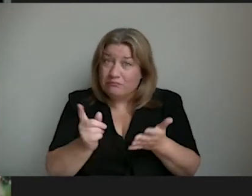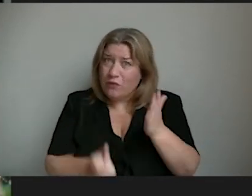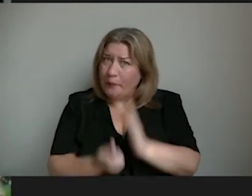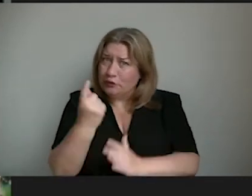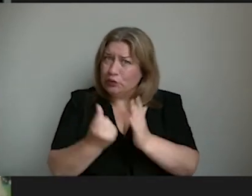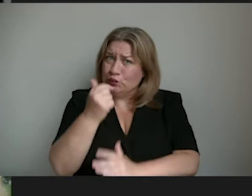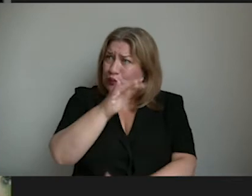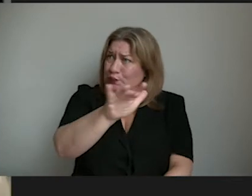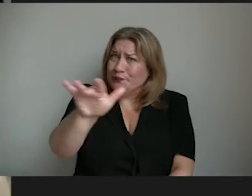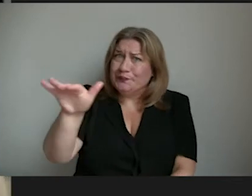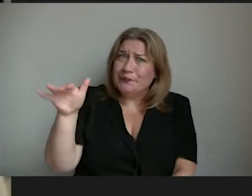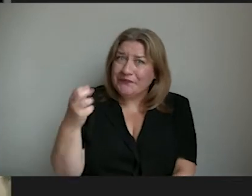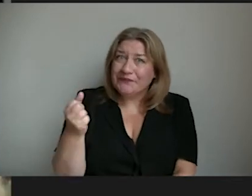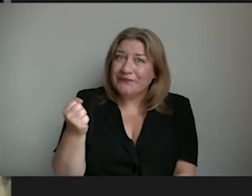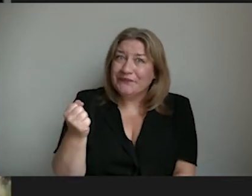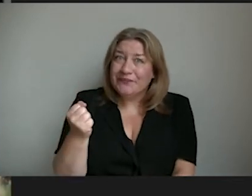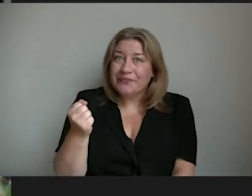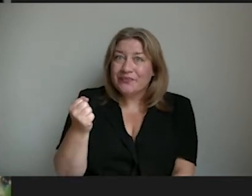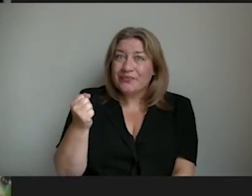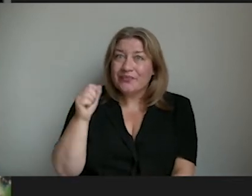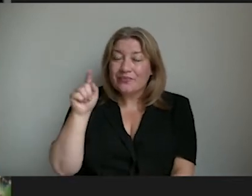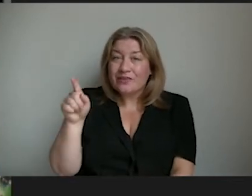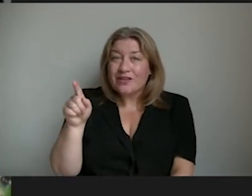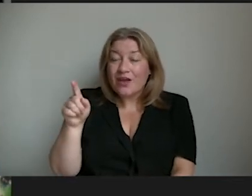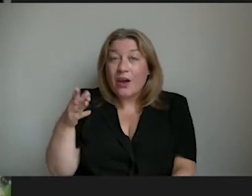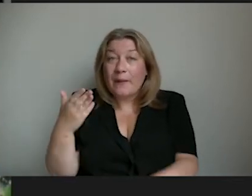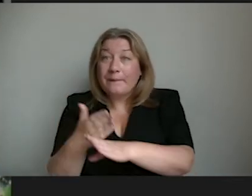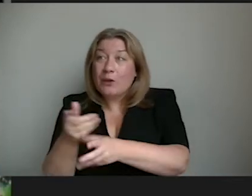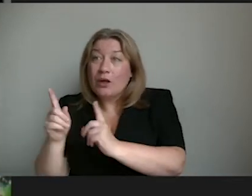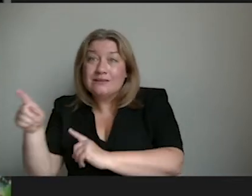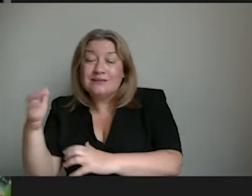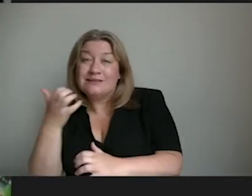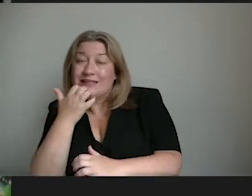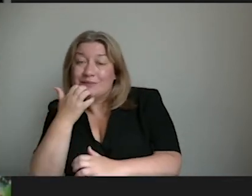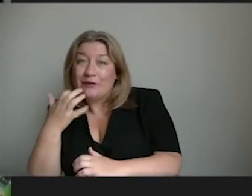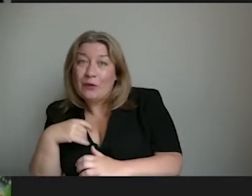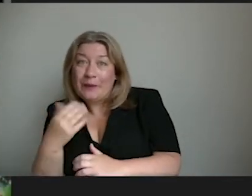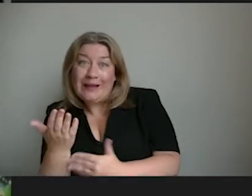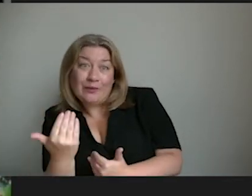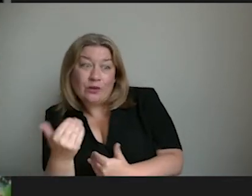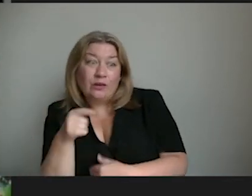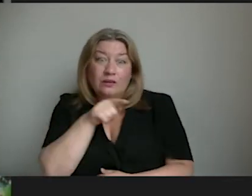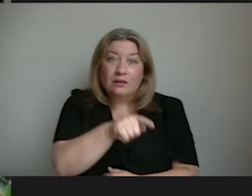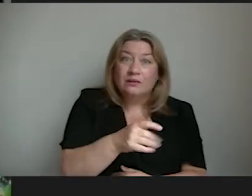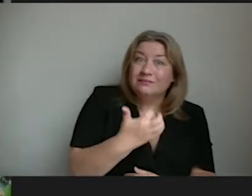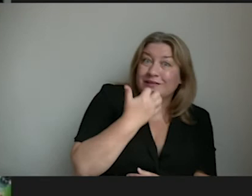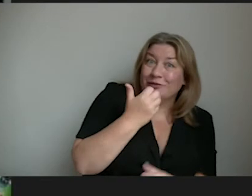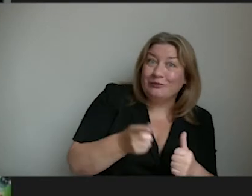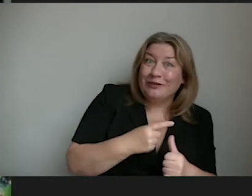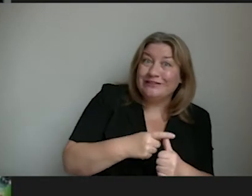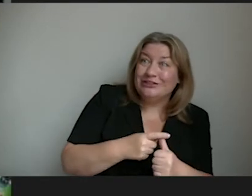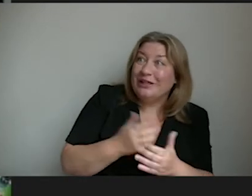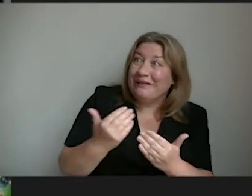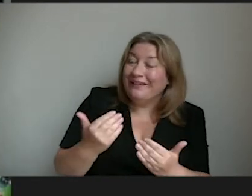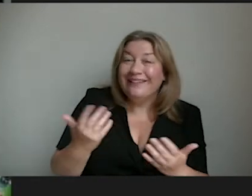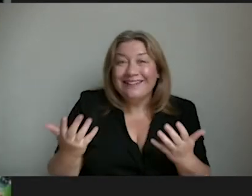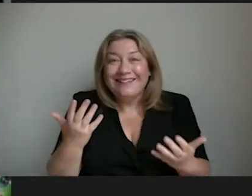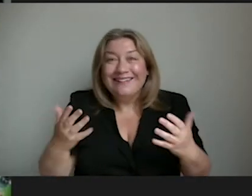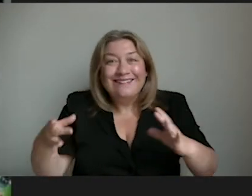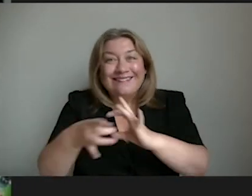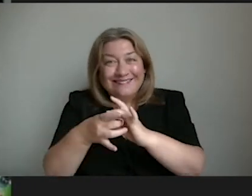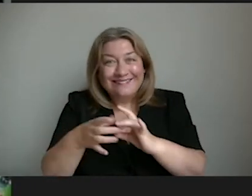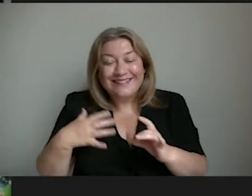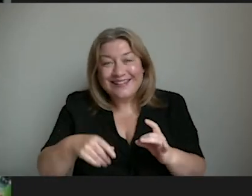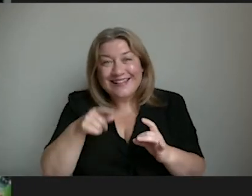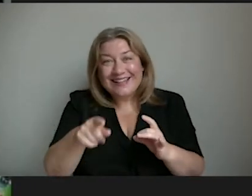there's real opportunity out there. But like I said, the small employers as well, they're desperate for people and they really want to work people up